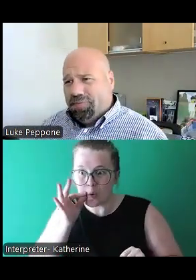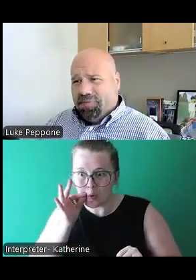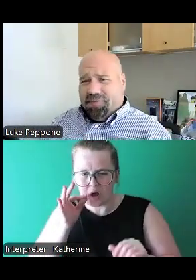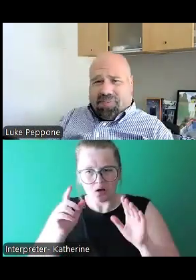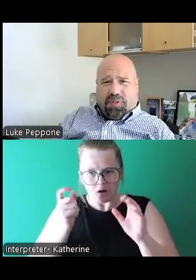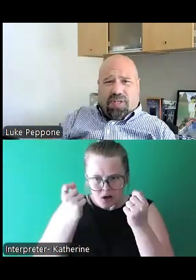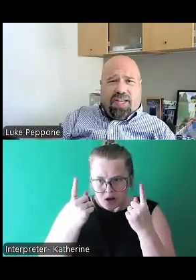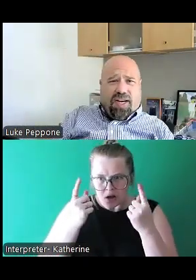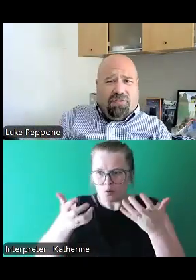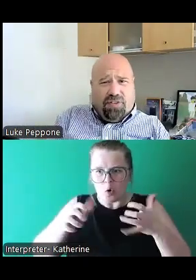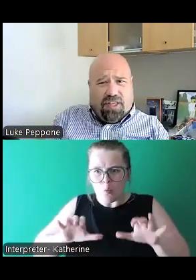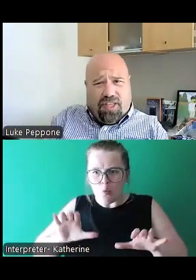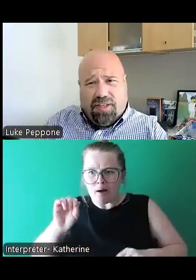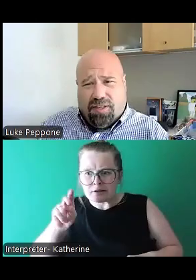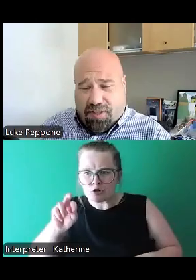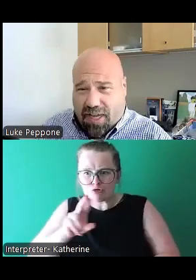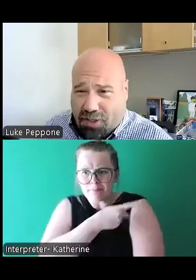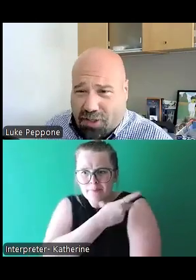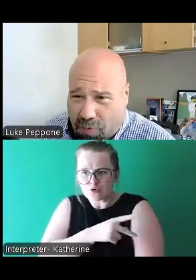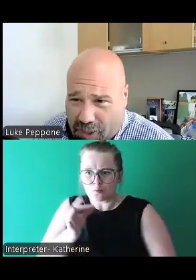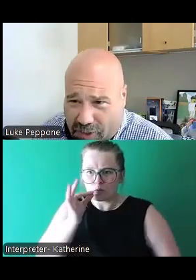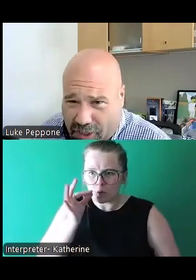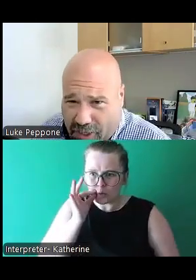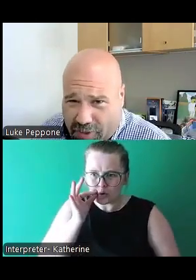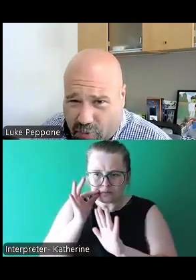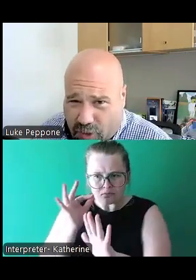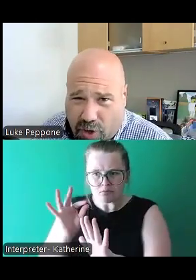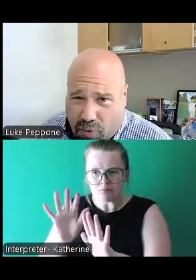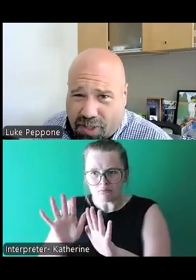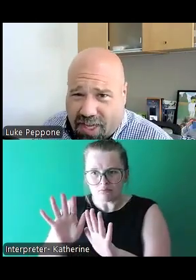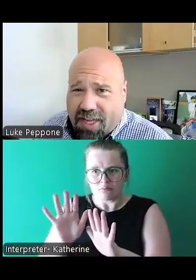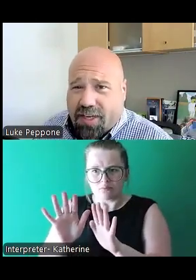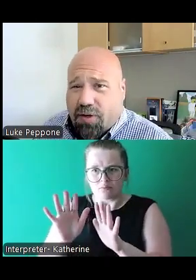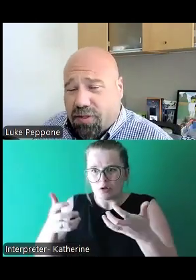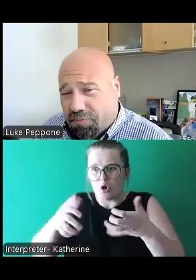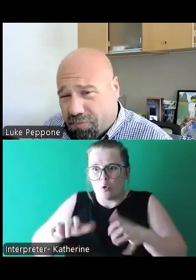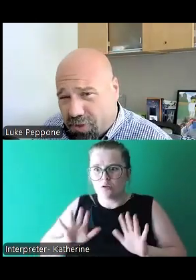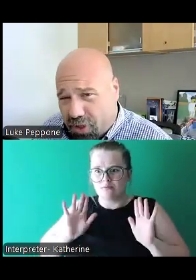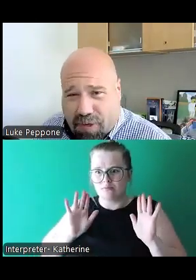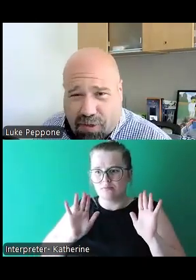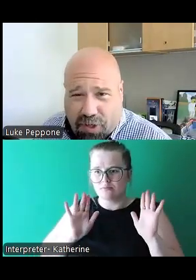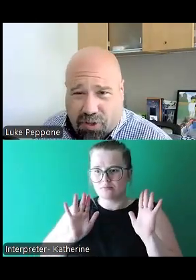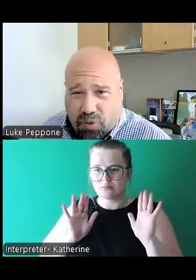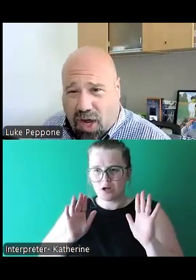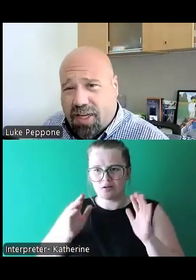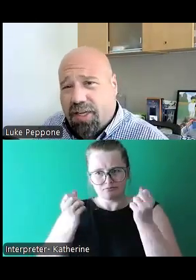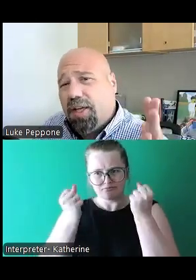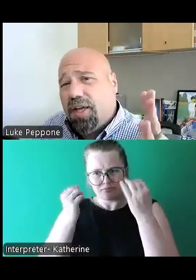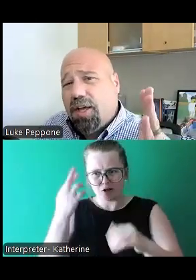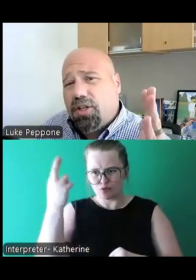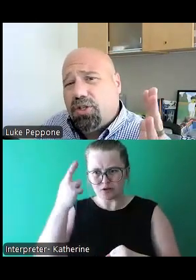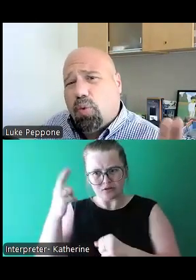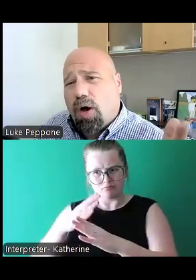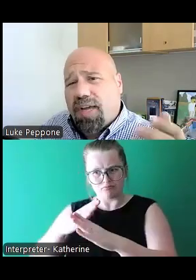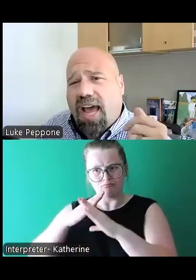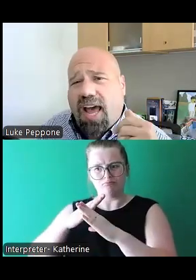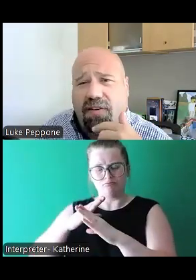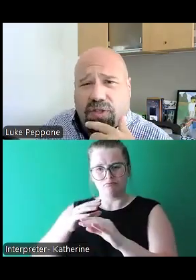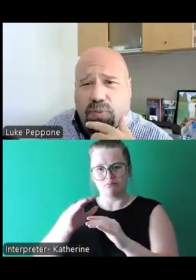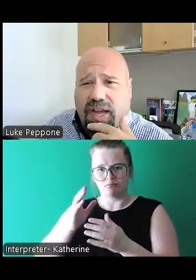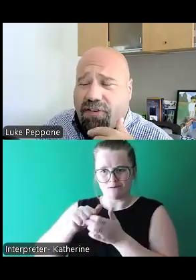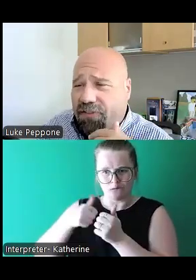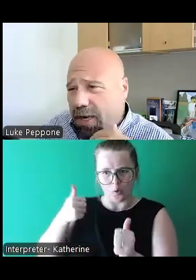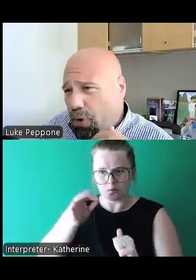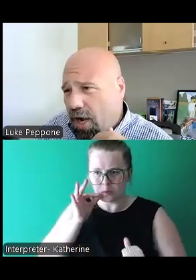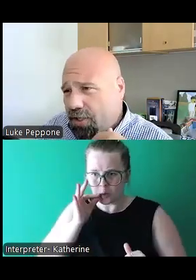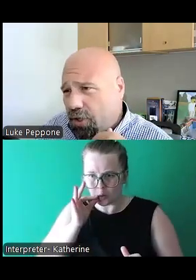that. Okay, and that's 100, and we don't want that, and there's many reasons why. So what we have